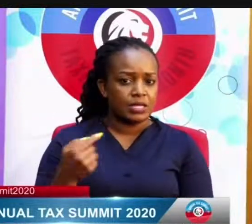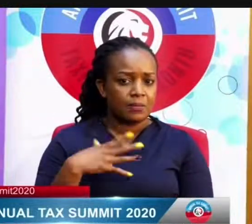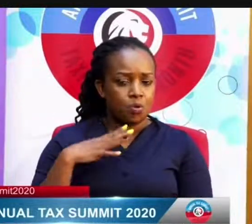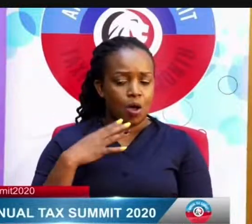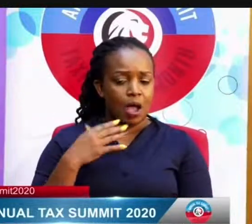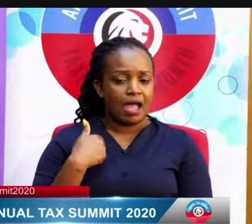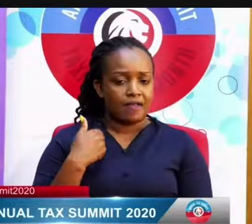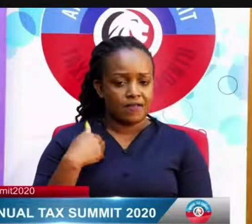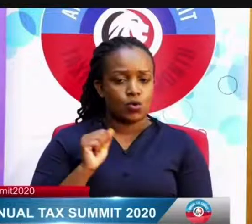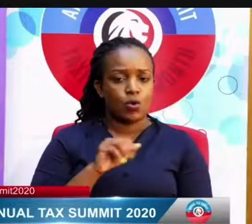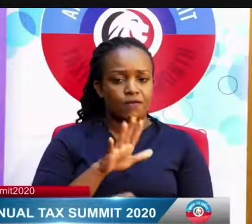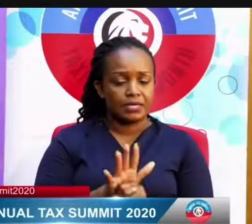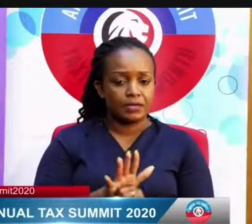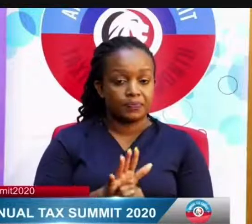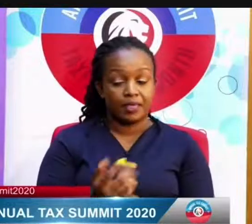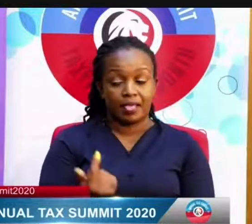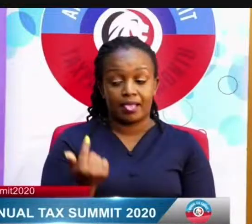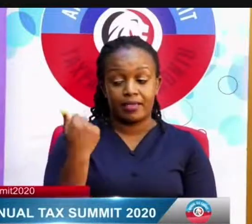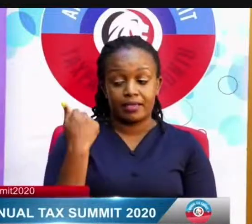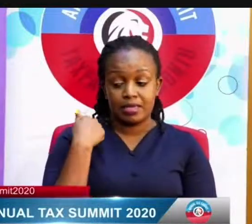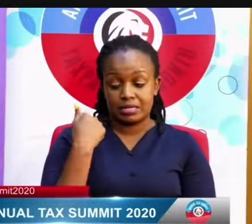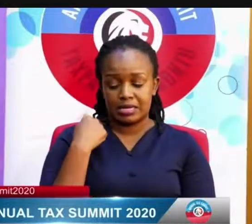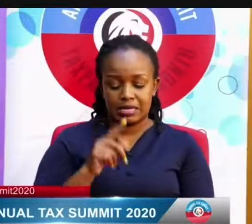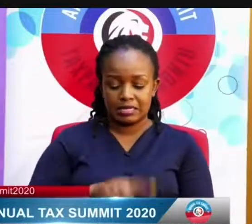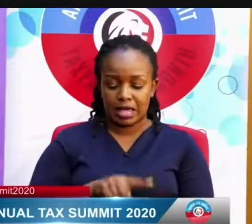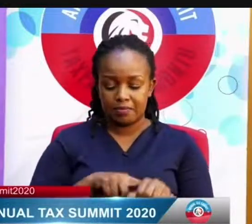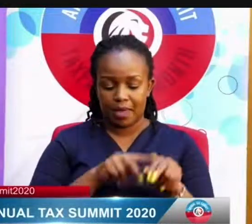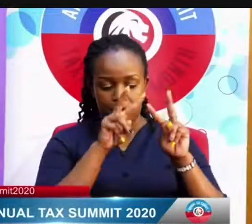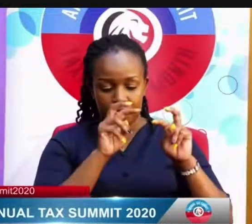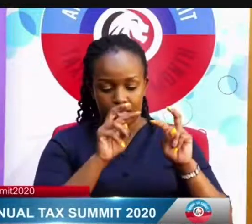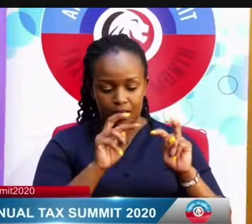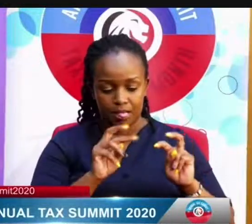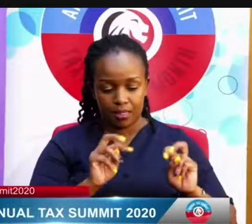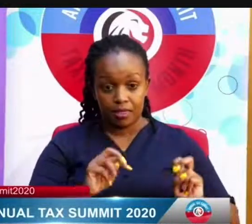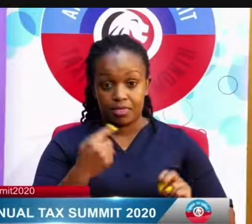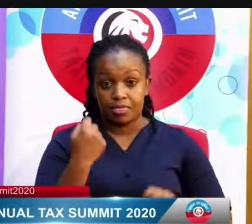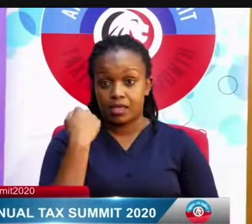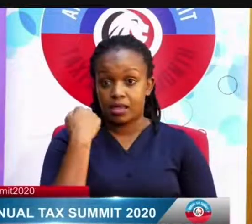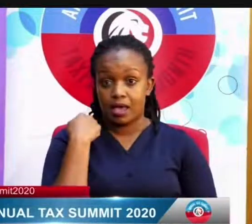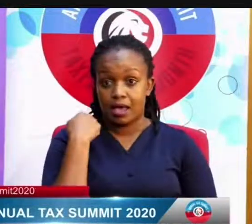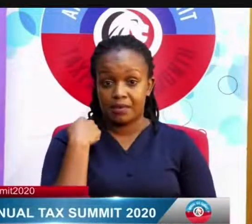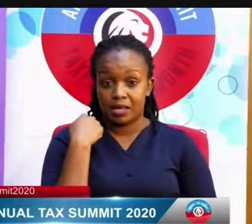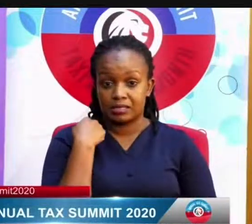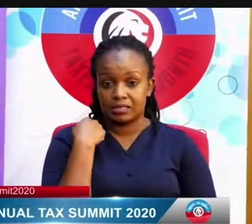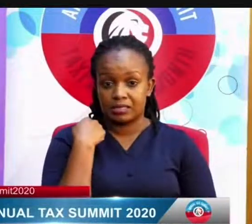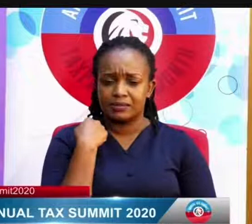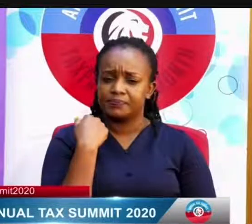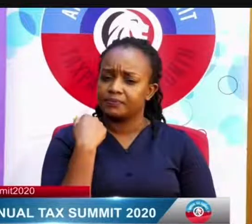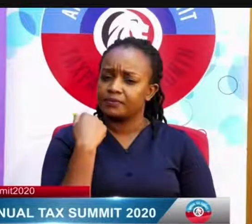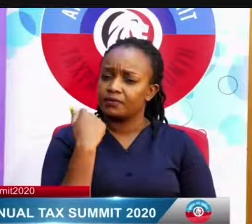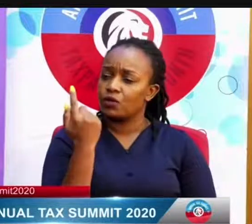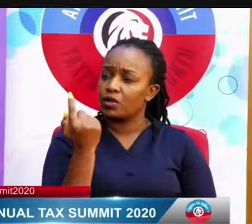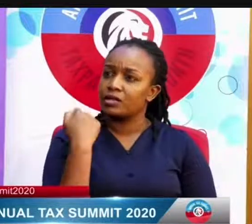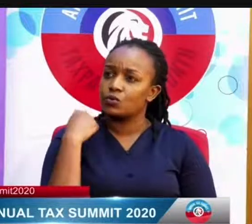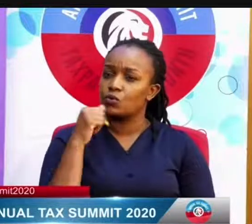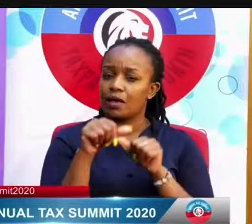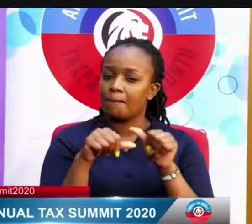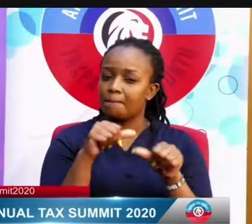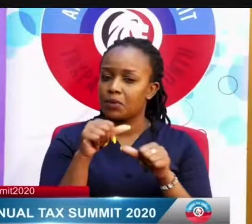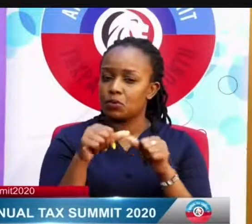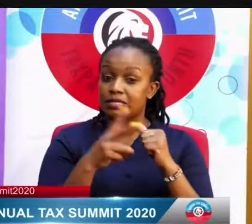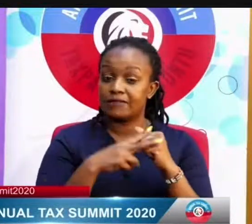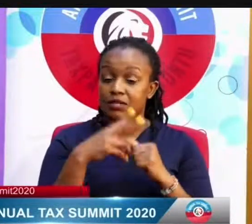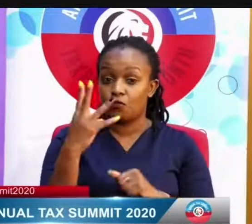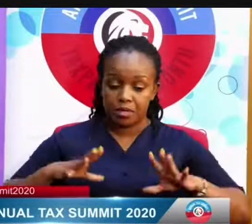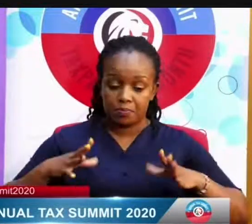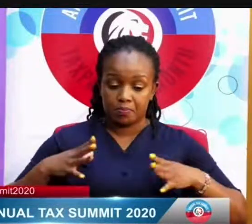Yesterday, when I checked the numbers, our death rate just for yesterday was 74 people,